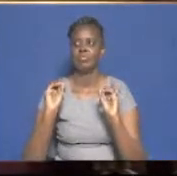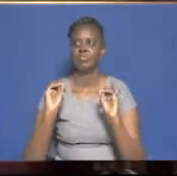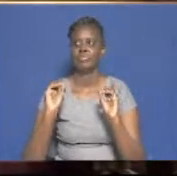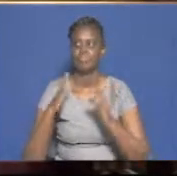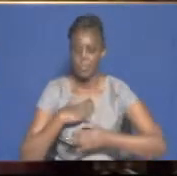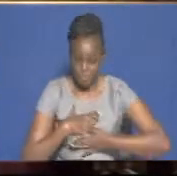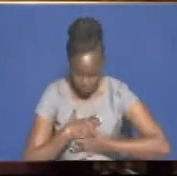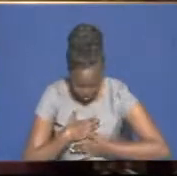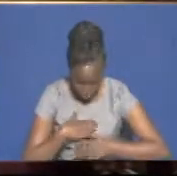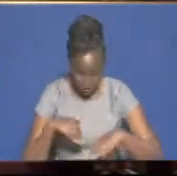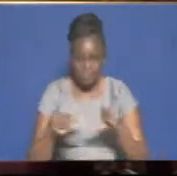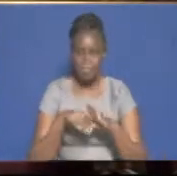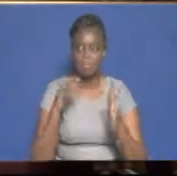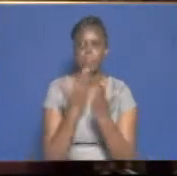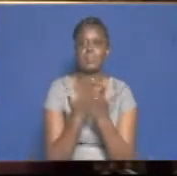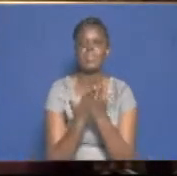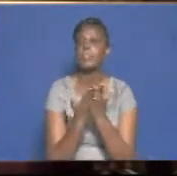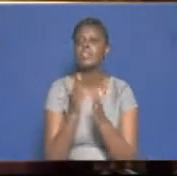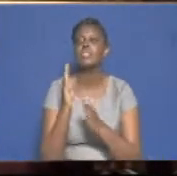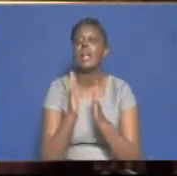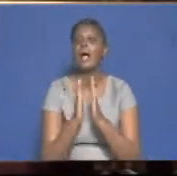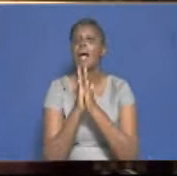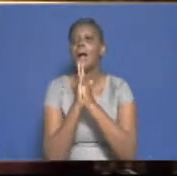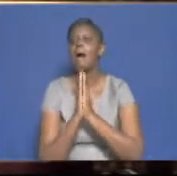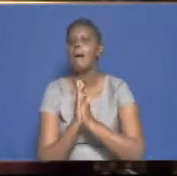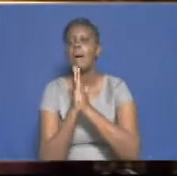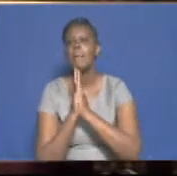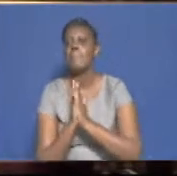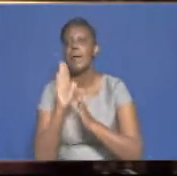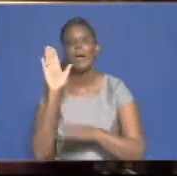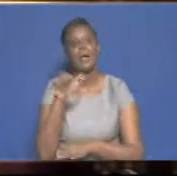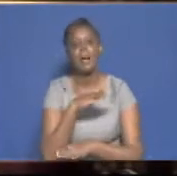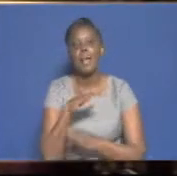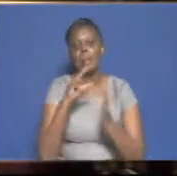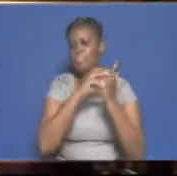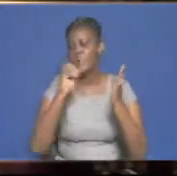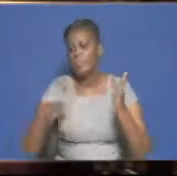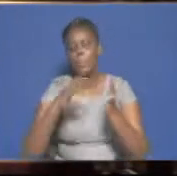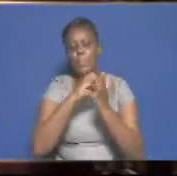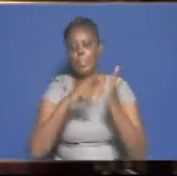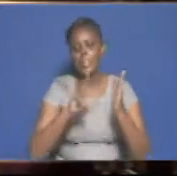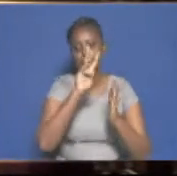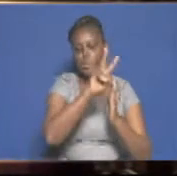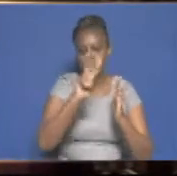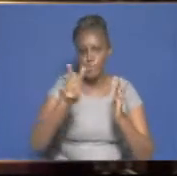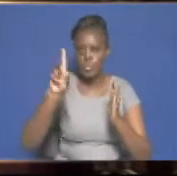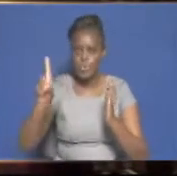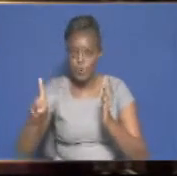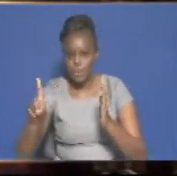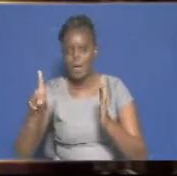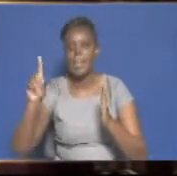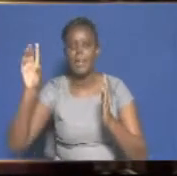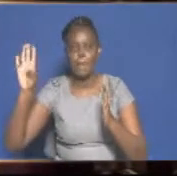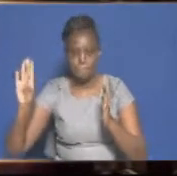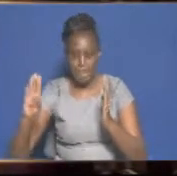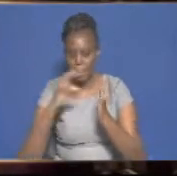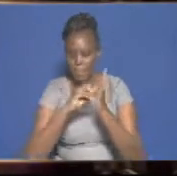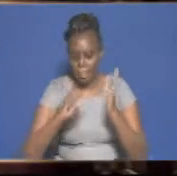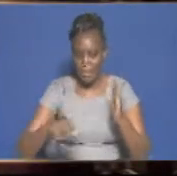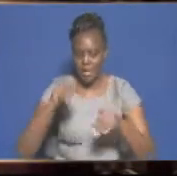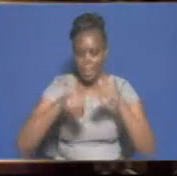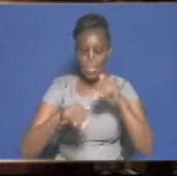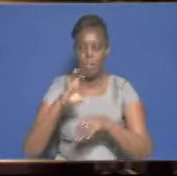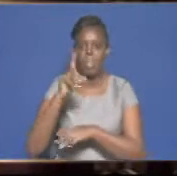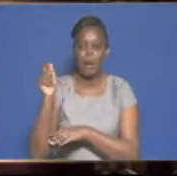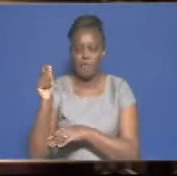Honourable members, the petitioners therefore pray that this House deletes Section 22, Subsection 1, Paragraph B of the Elections Act